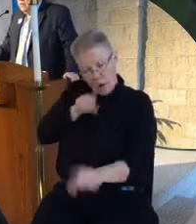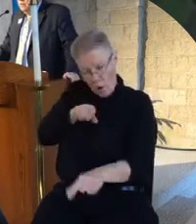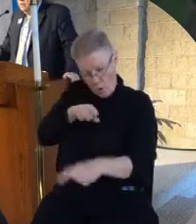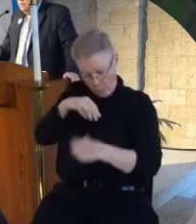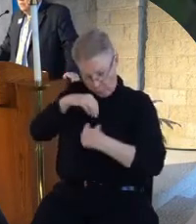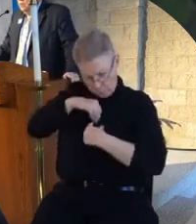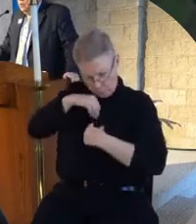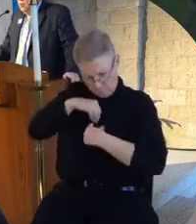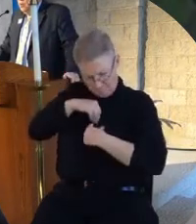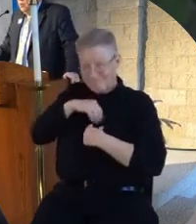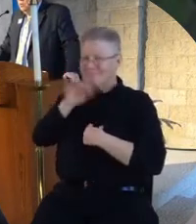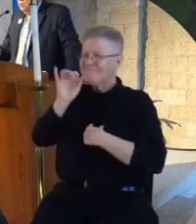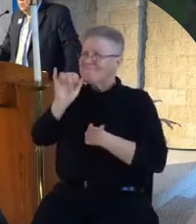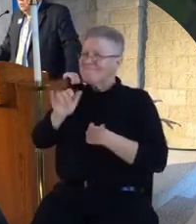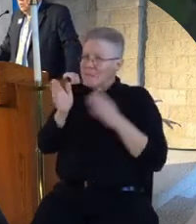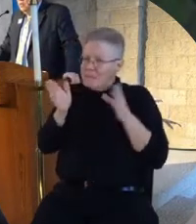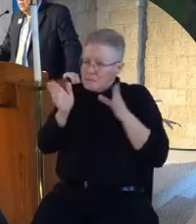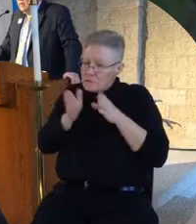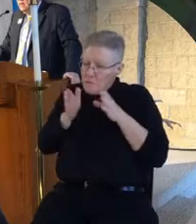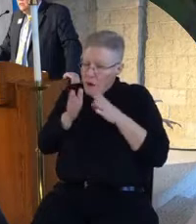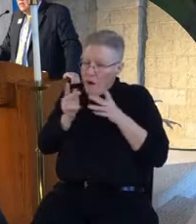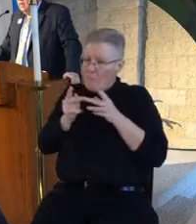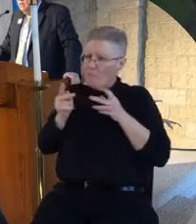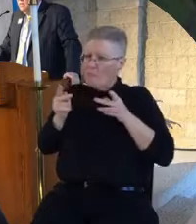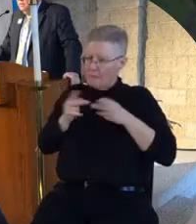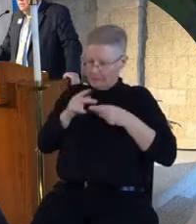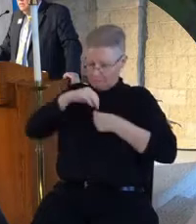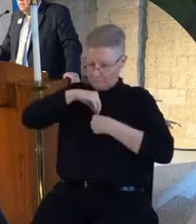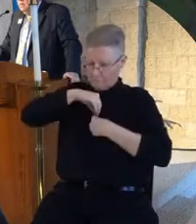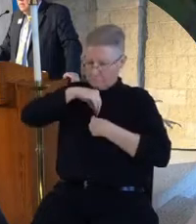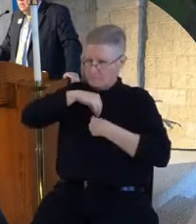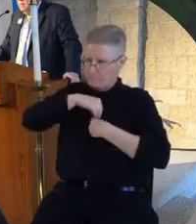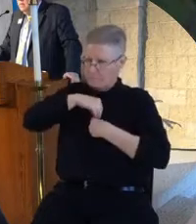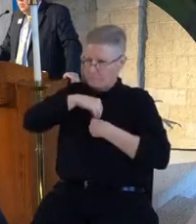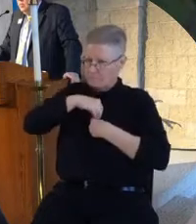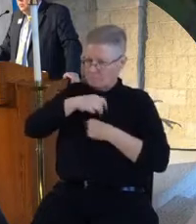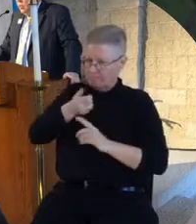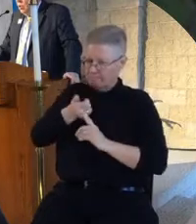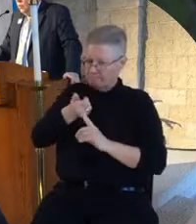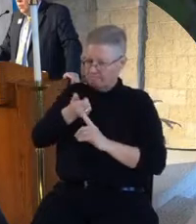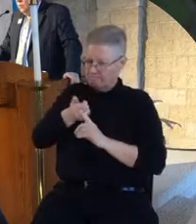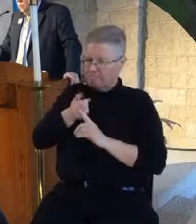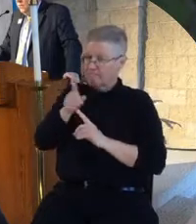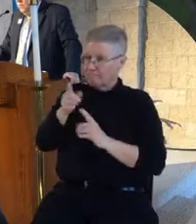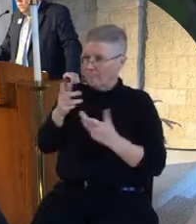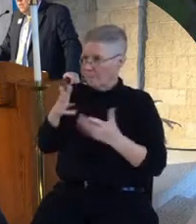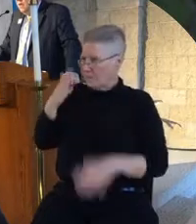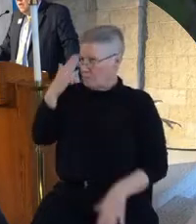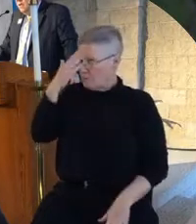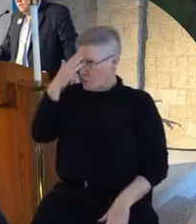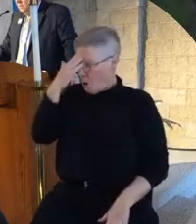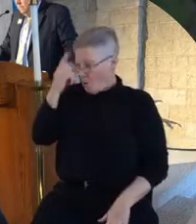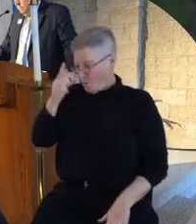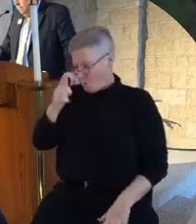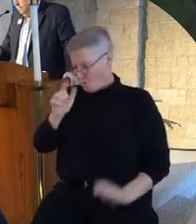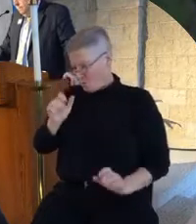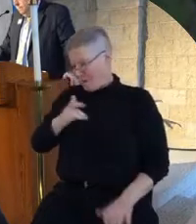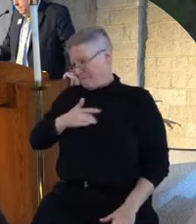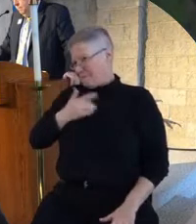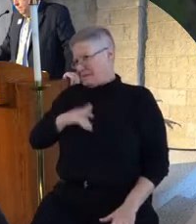that still small place within, where you know and you feel the divine.